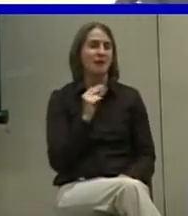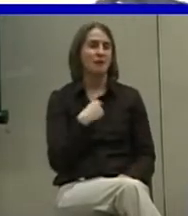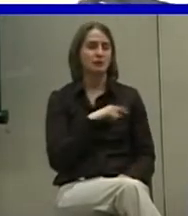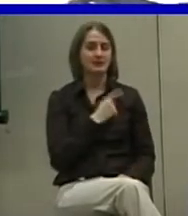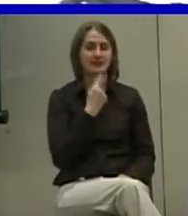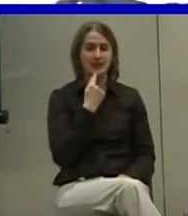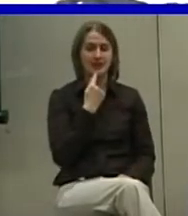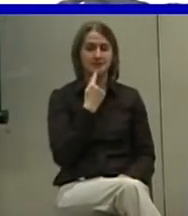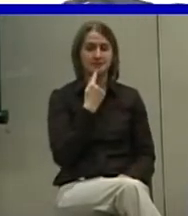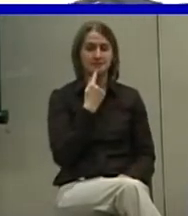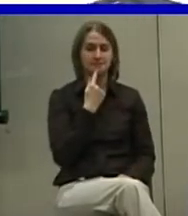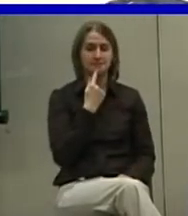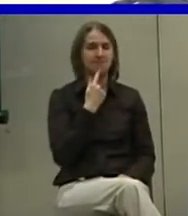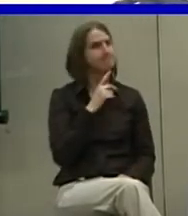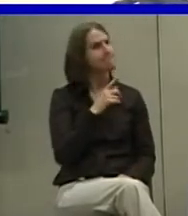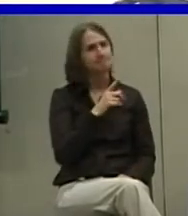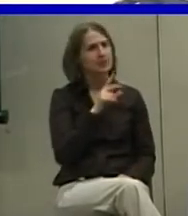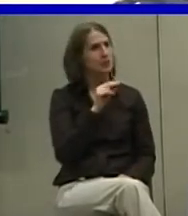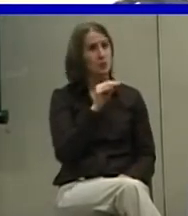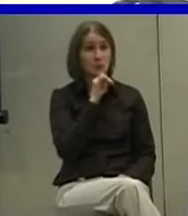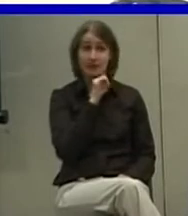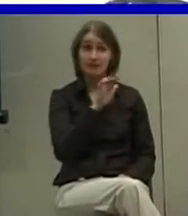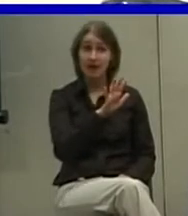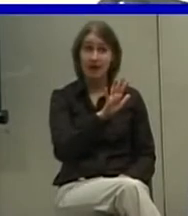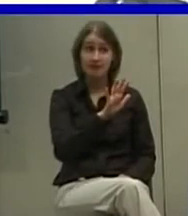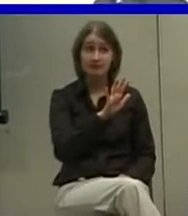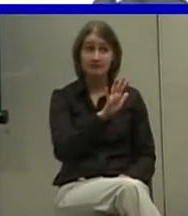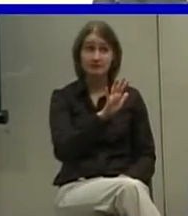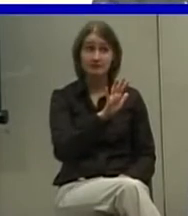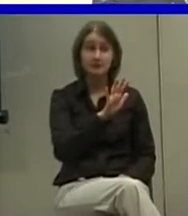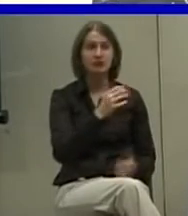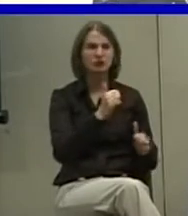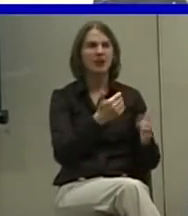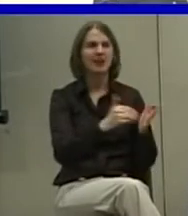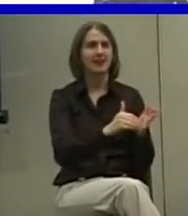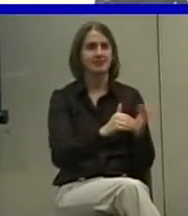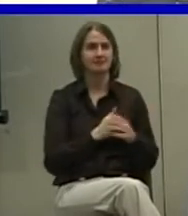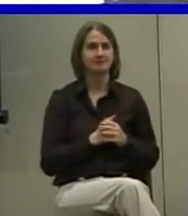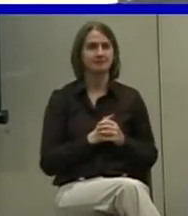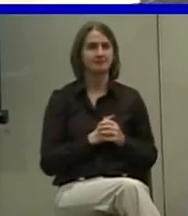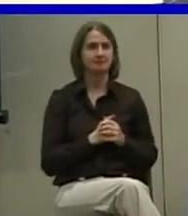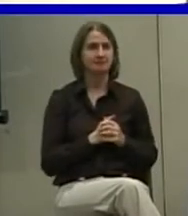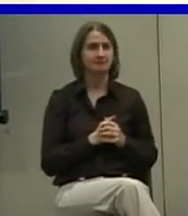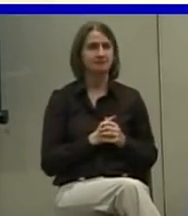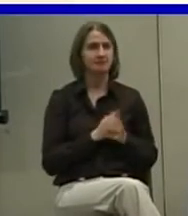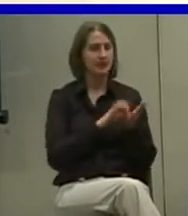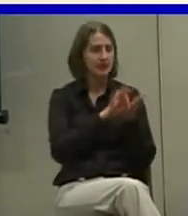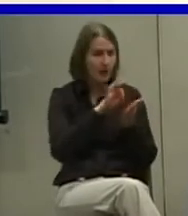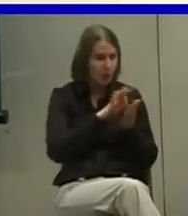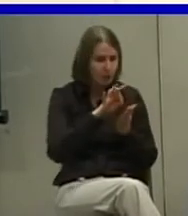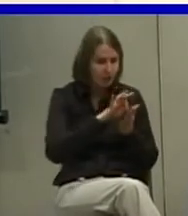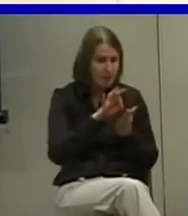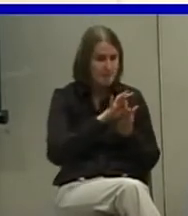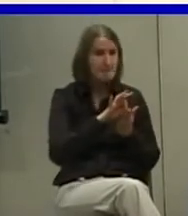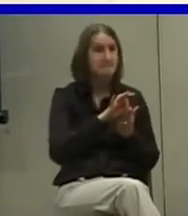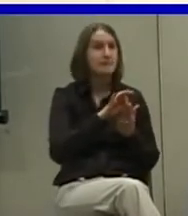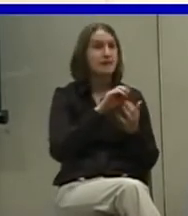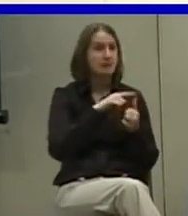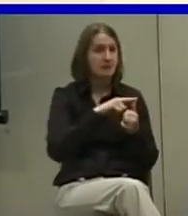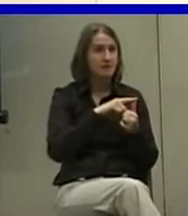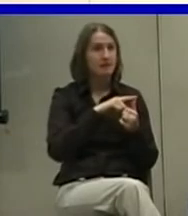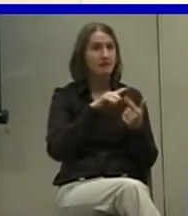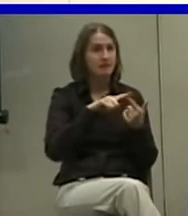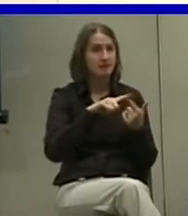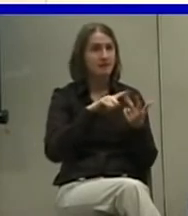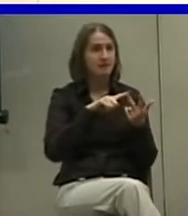say, no, not 5. Let's try that again. Count these up. And they count them up and